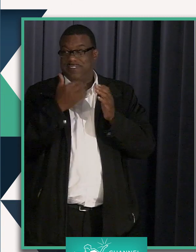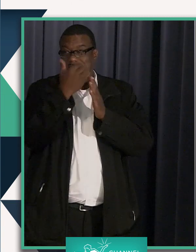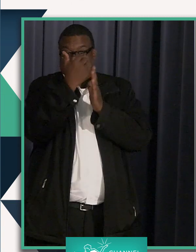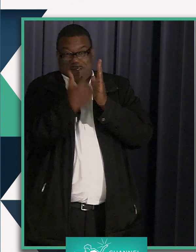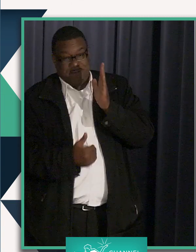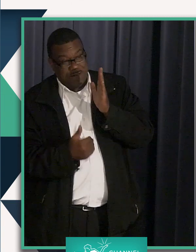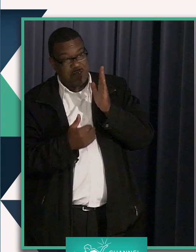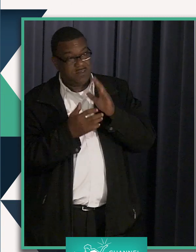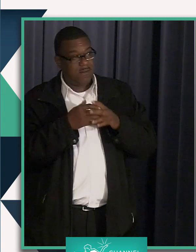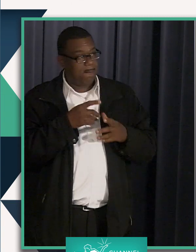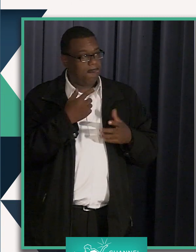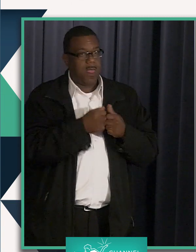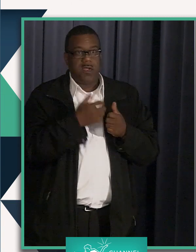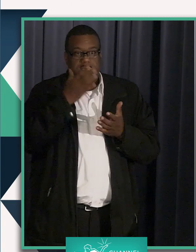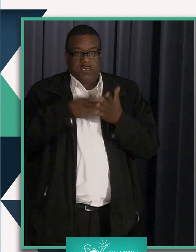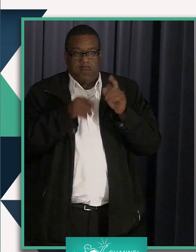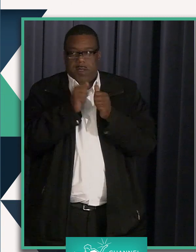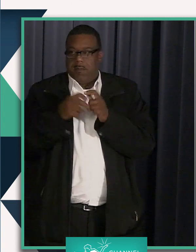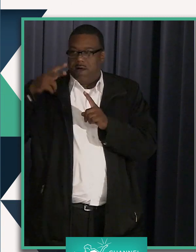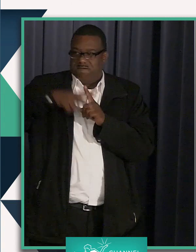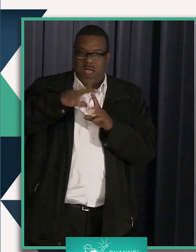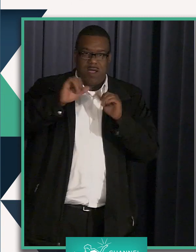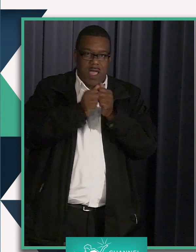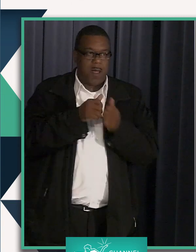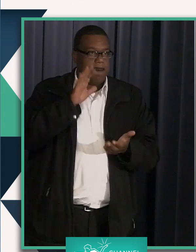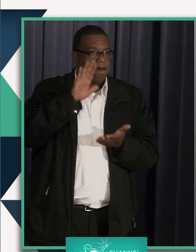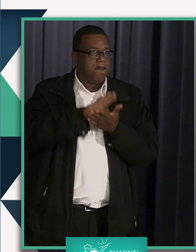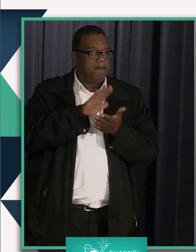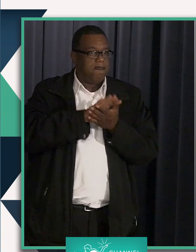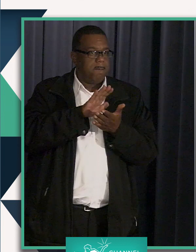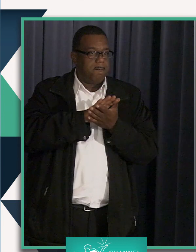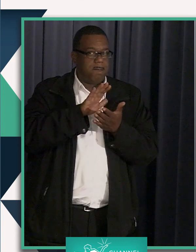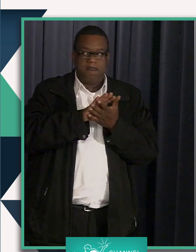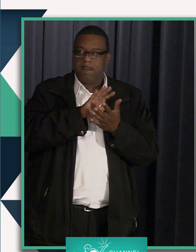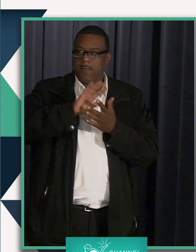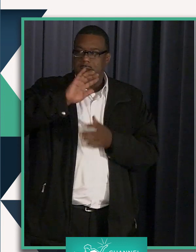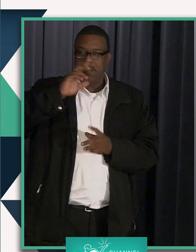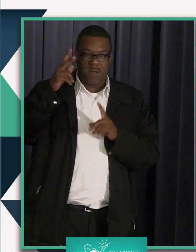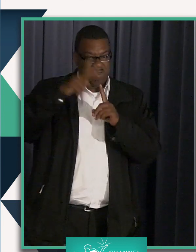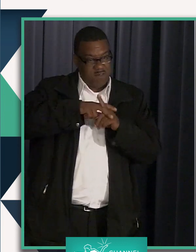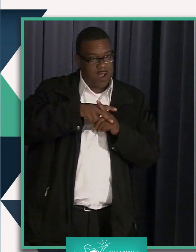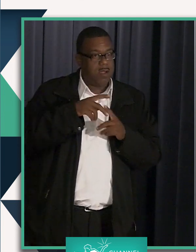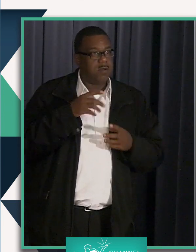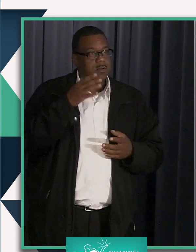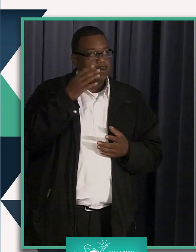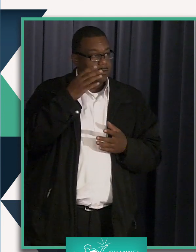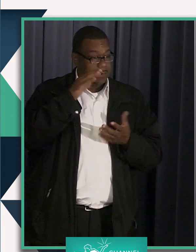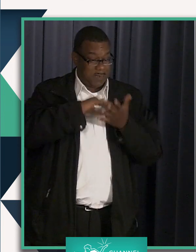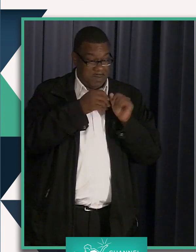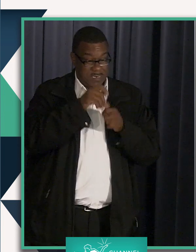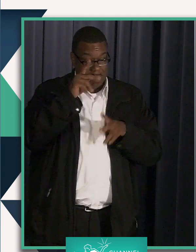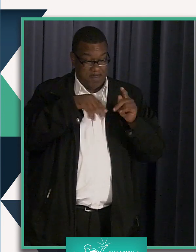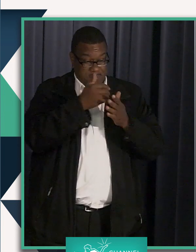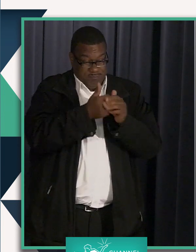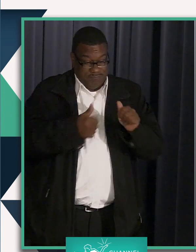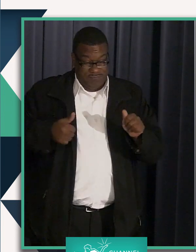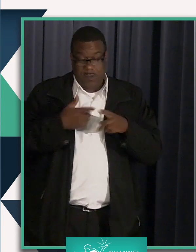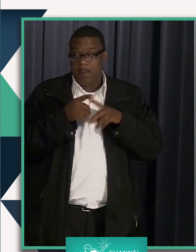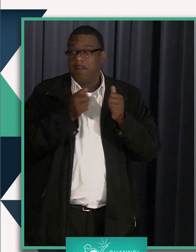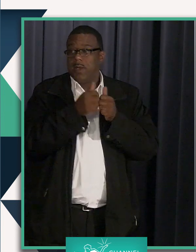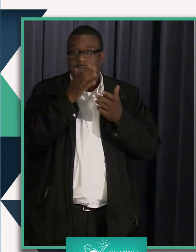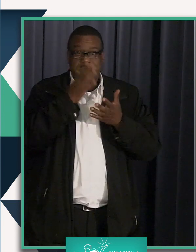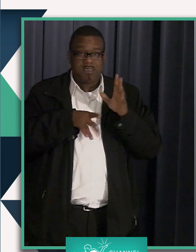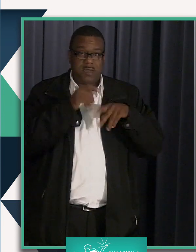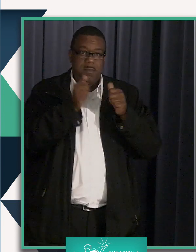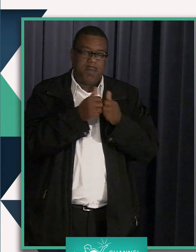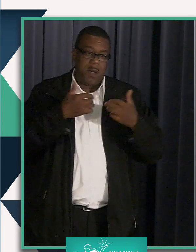either had to have filed via paper, and that's backlogged, and there are some people who have errors